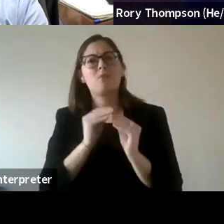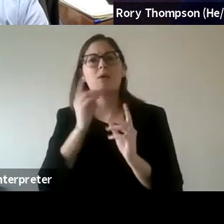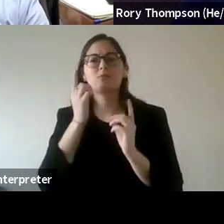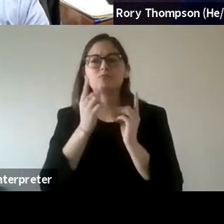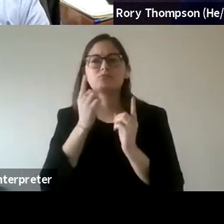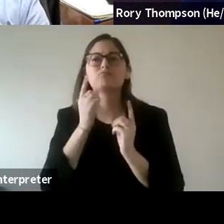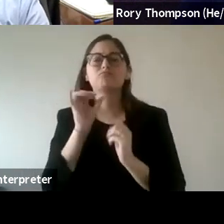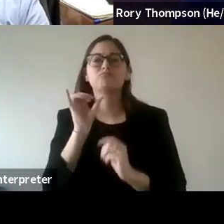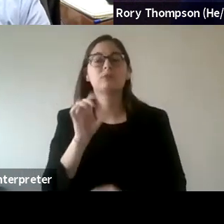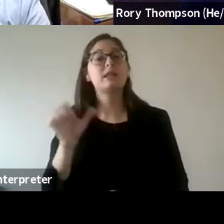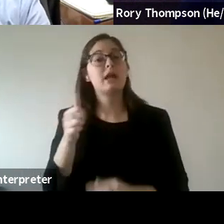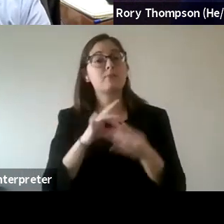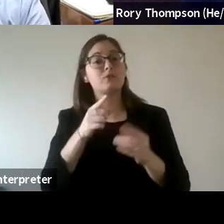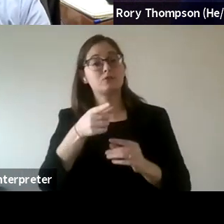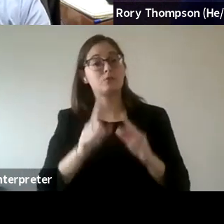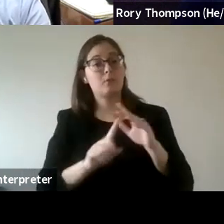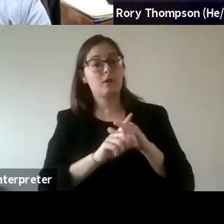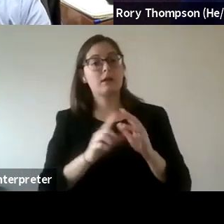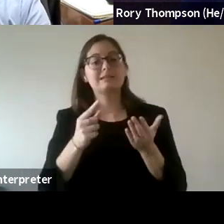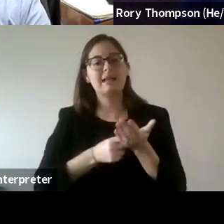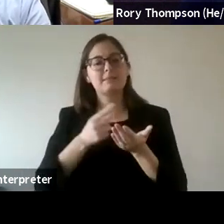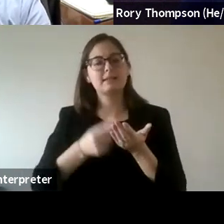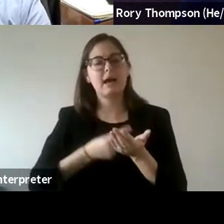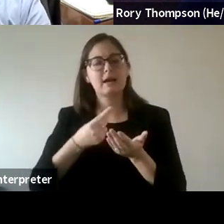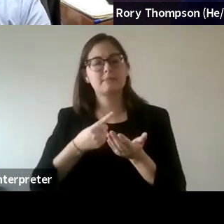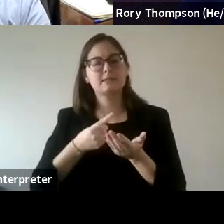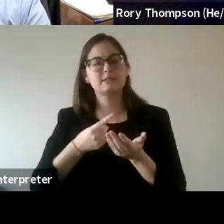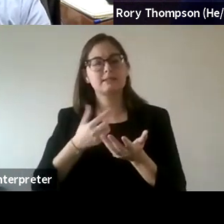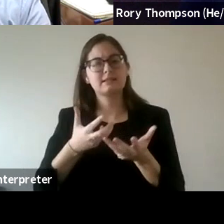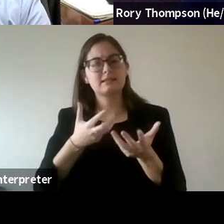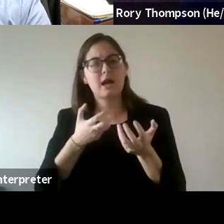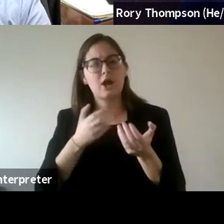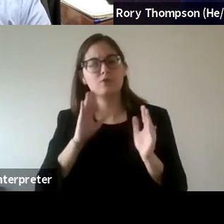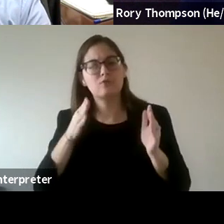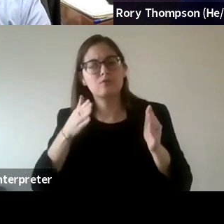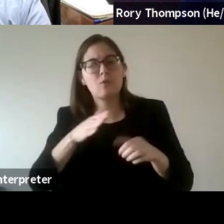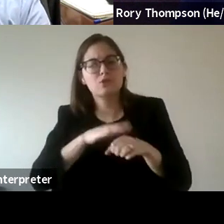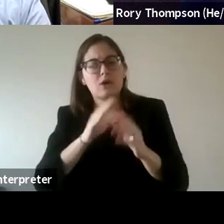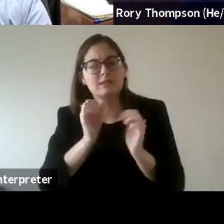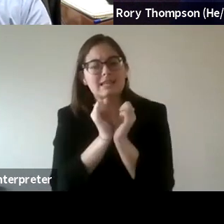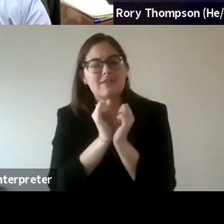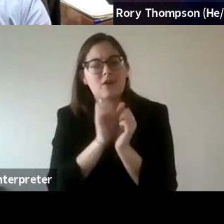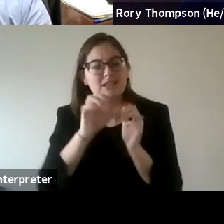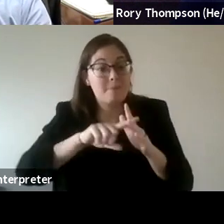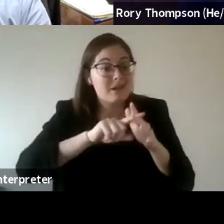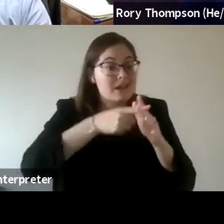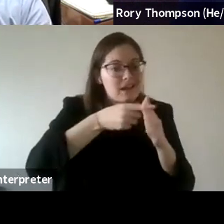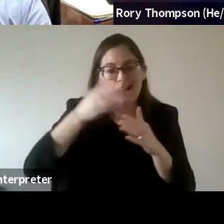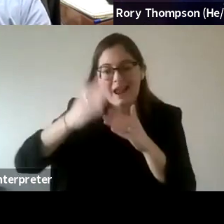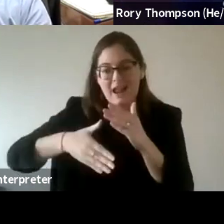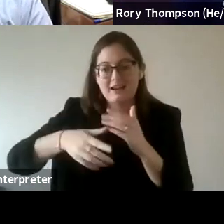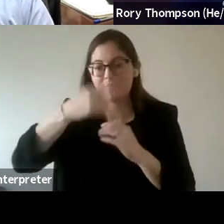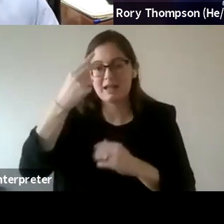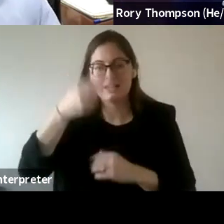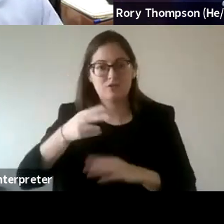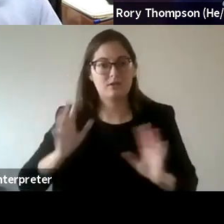that you brought up was this sometimes desire to focus on slavery as the beginning and the end of Black